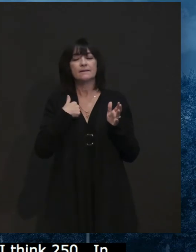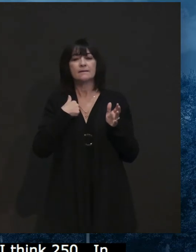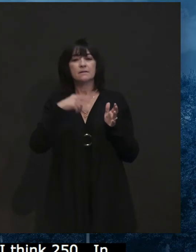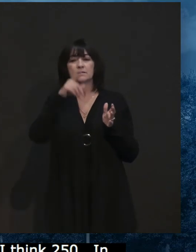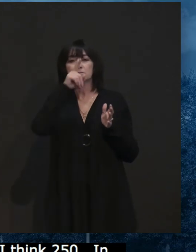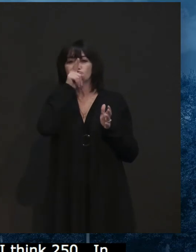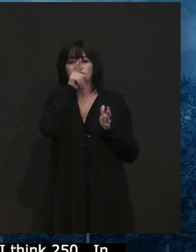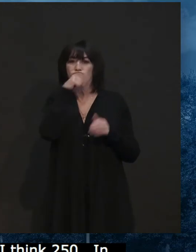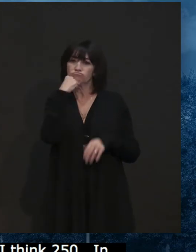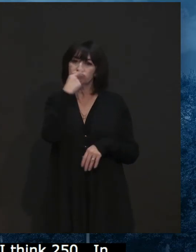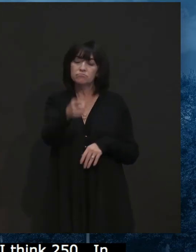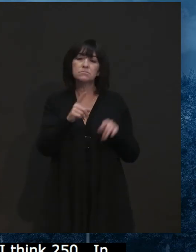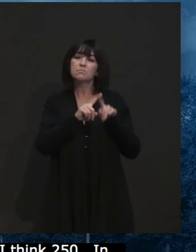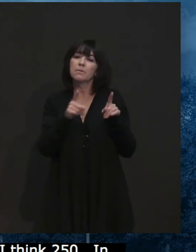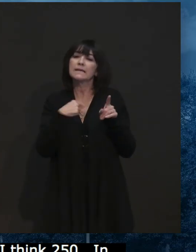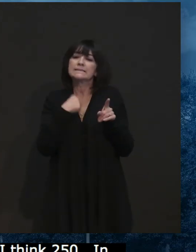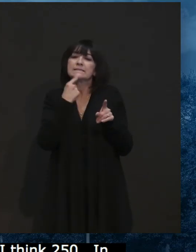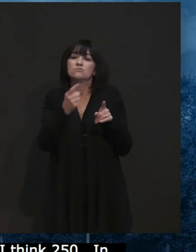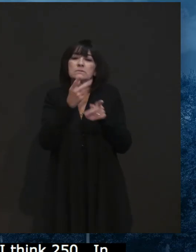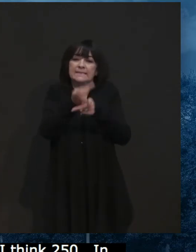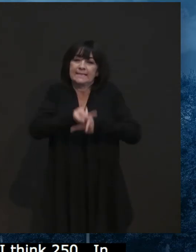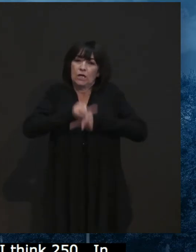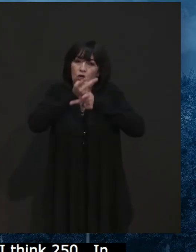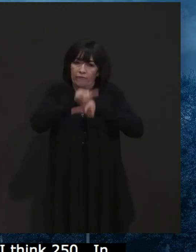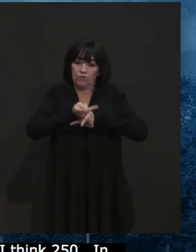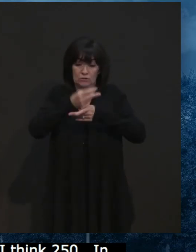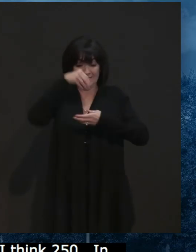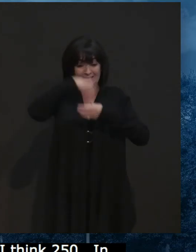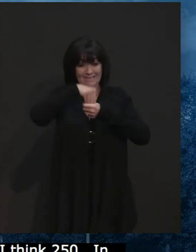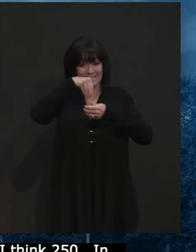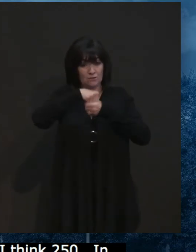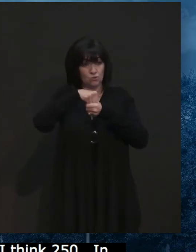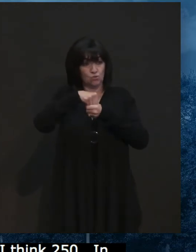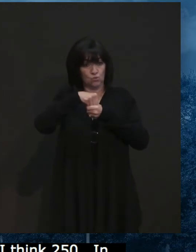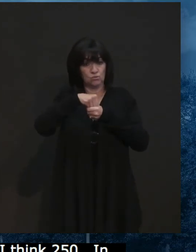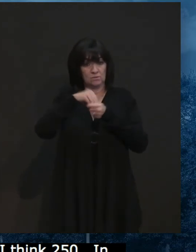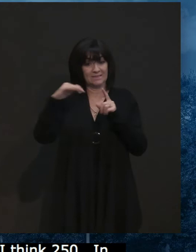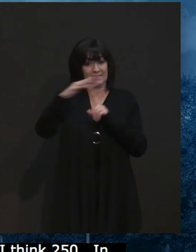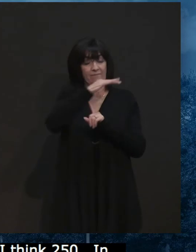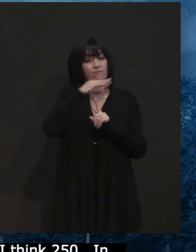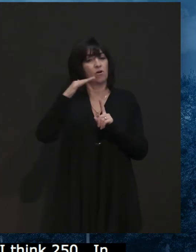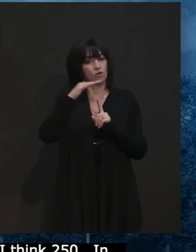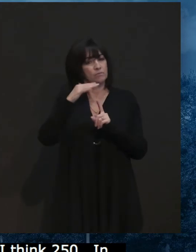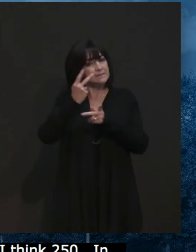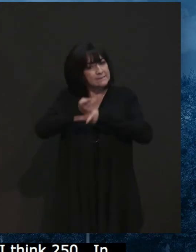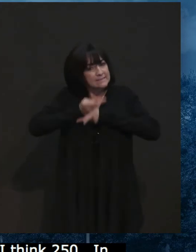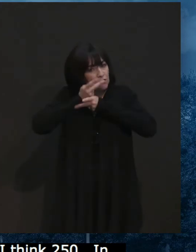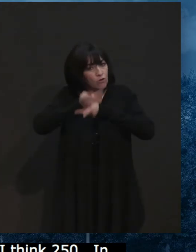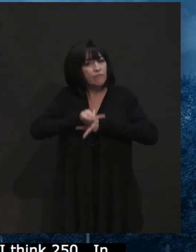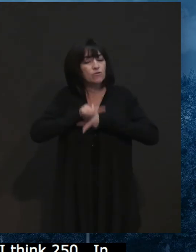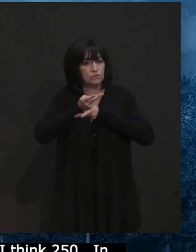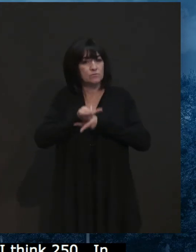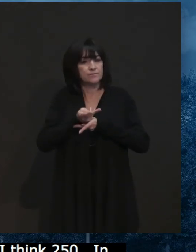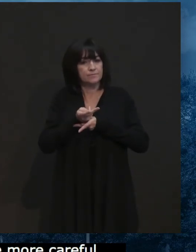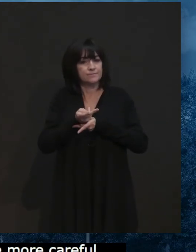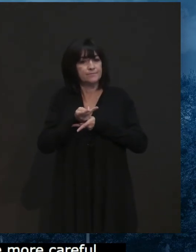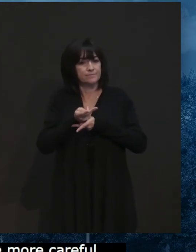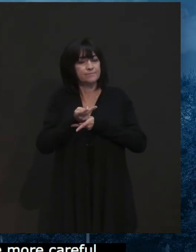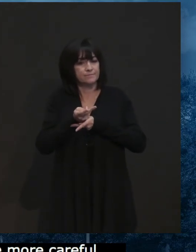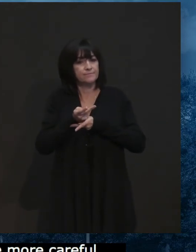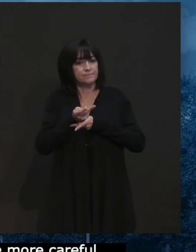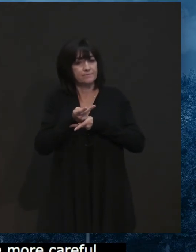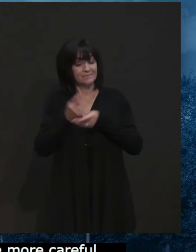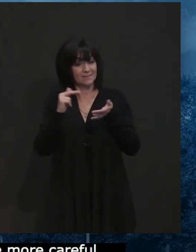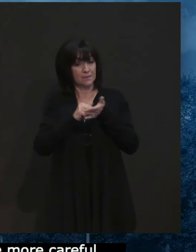Actually, where we need to be more careful is on indoor environments. And actually, the unstructured